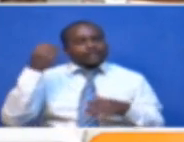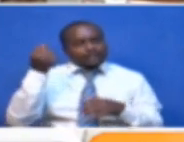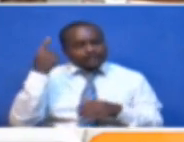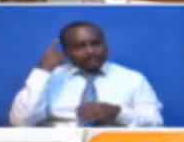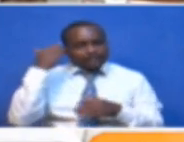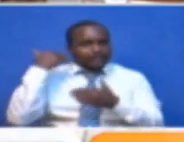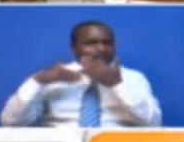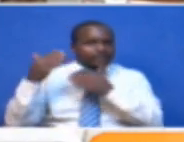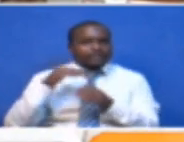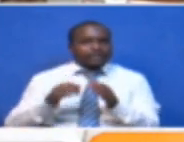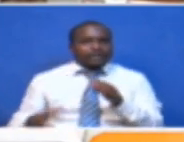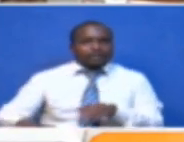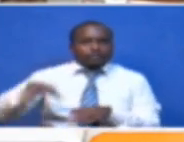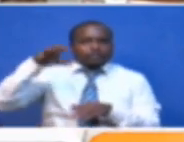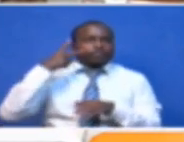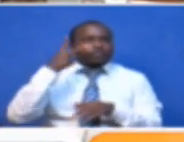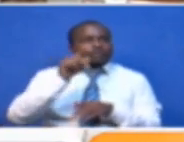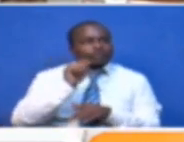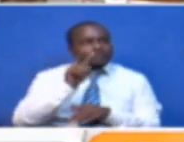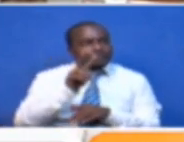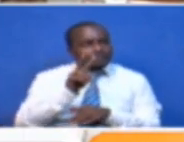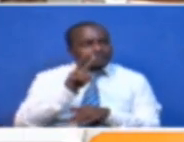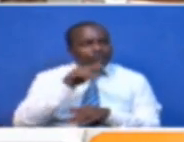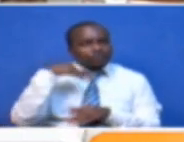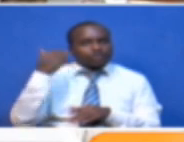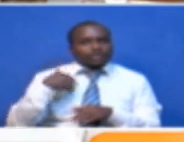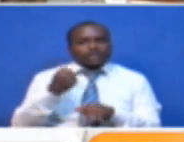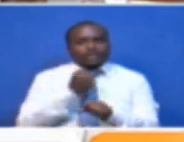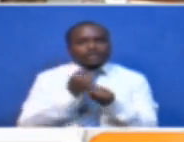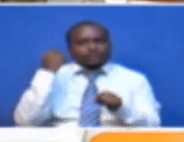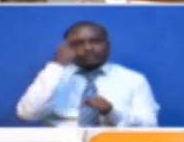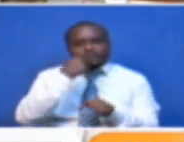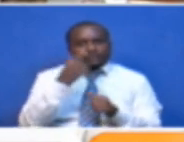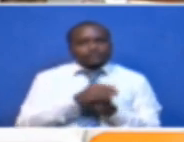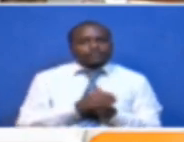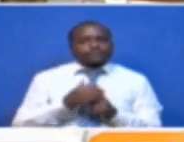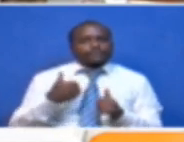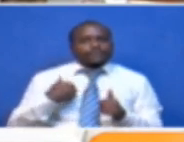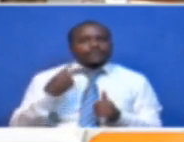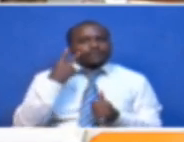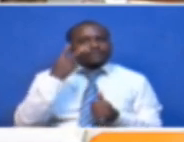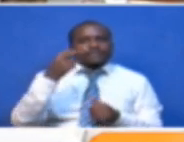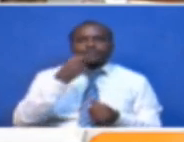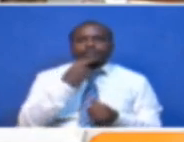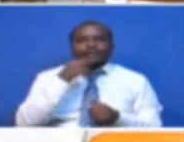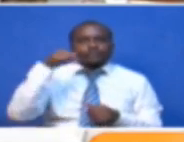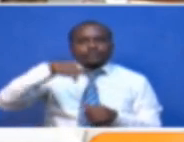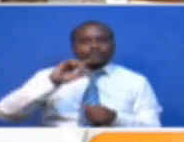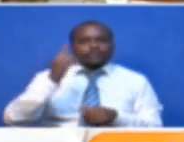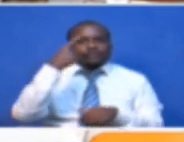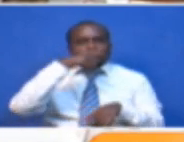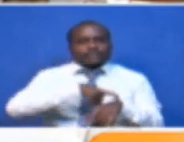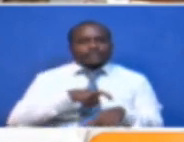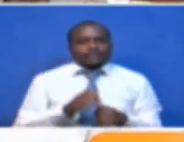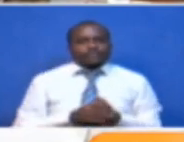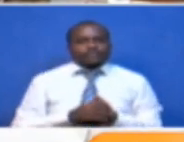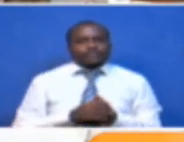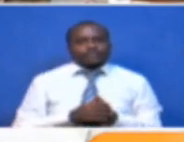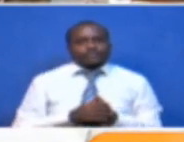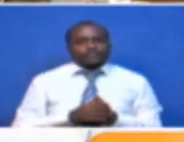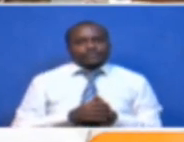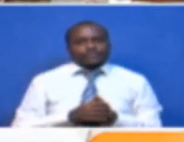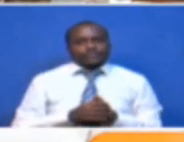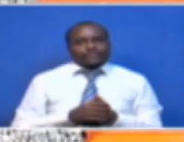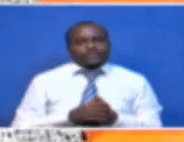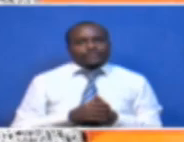up watching him on TV. He always put on a tough face. I have seen him laugh today for the first time in my life.